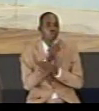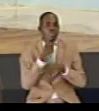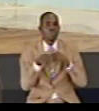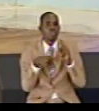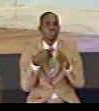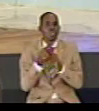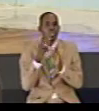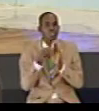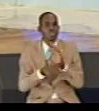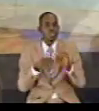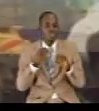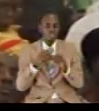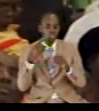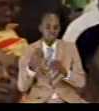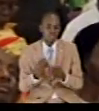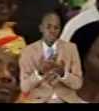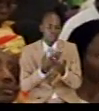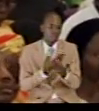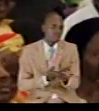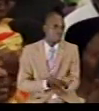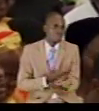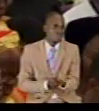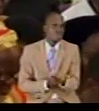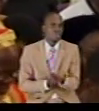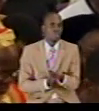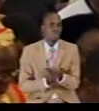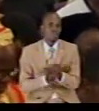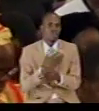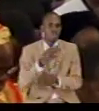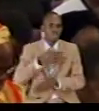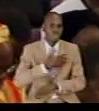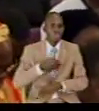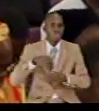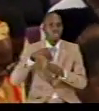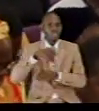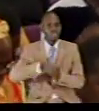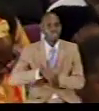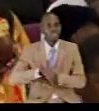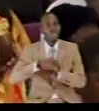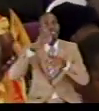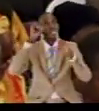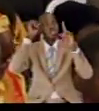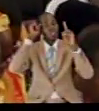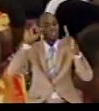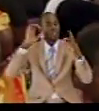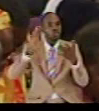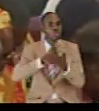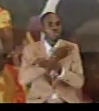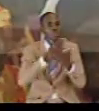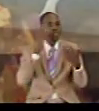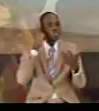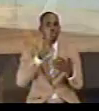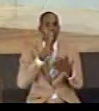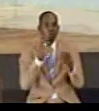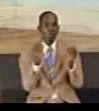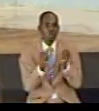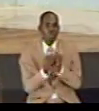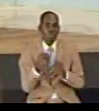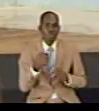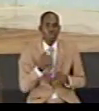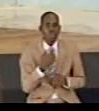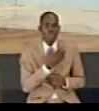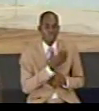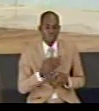the daytime. And in the night, his song shall be with me, and my